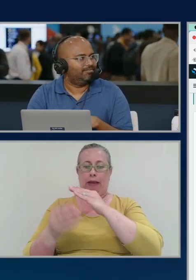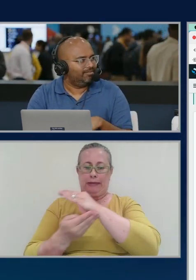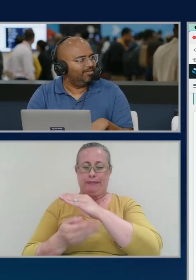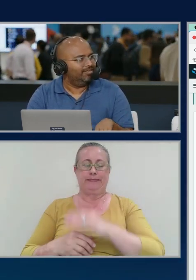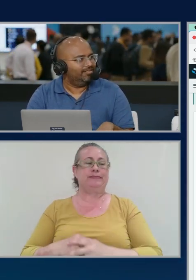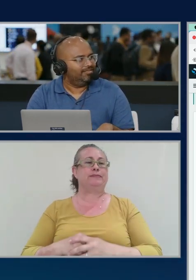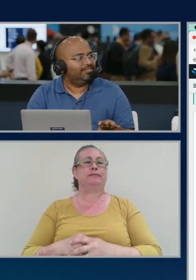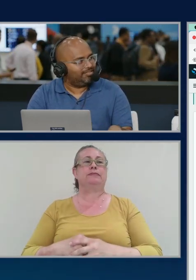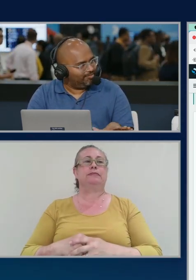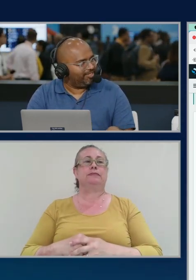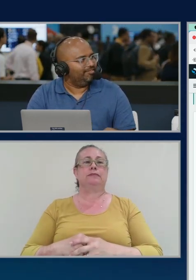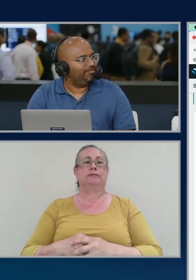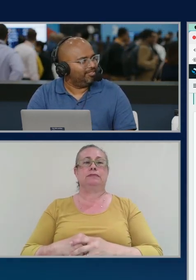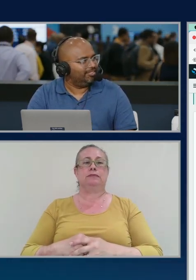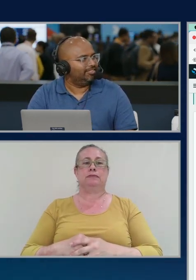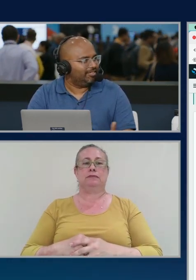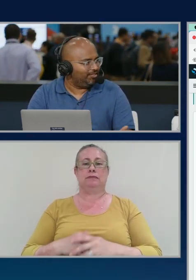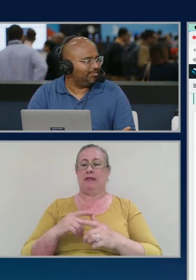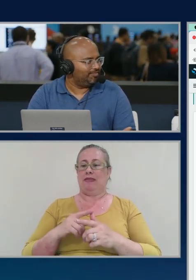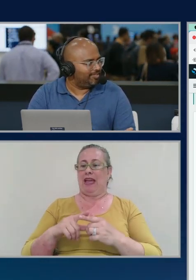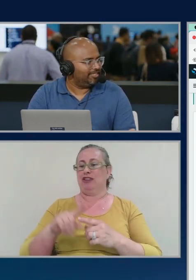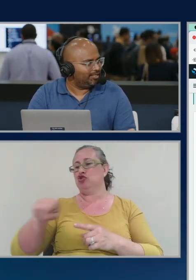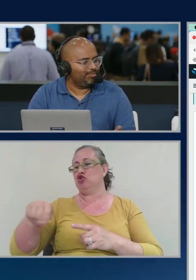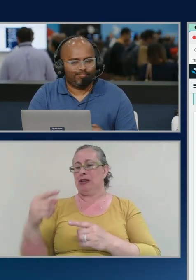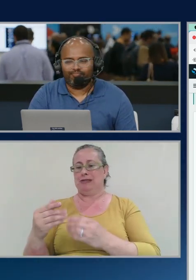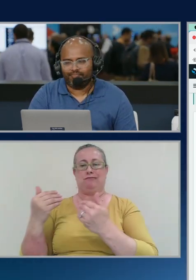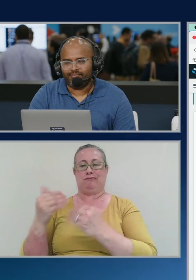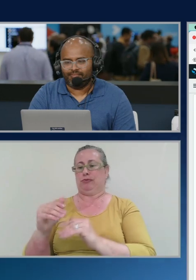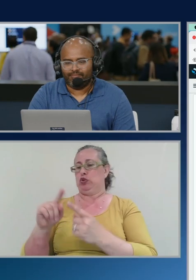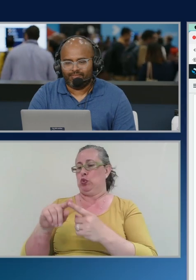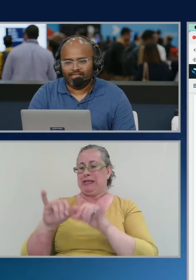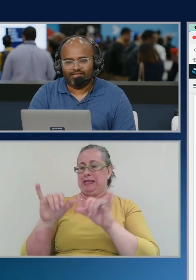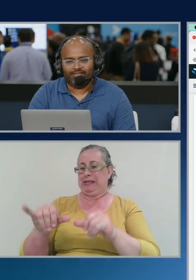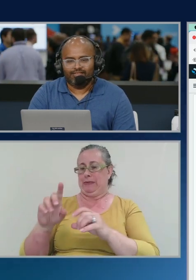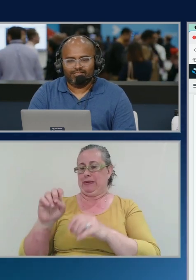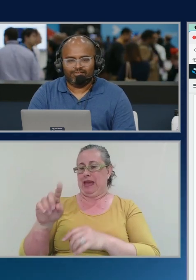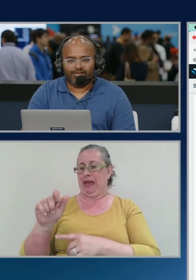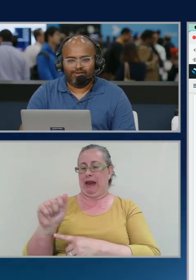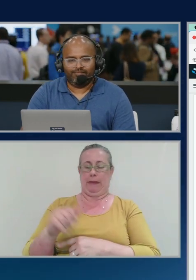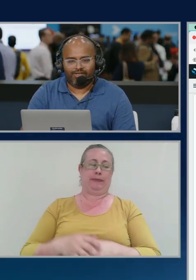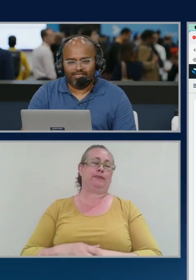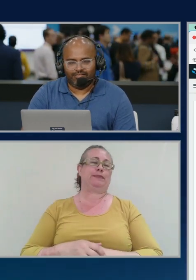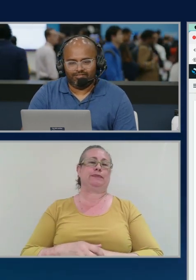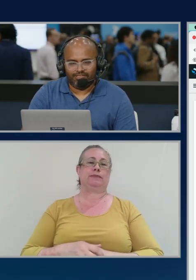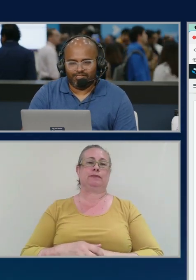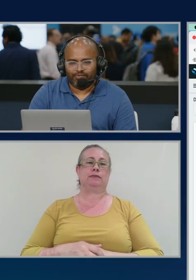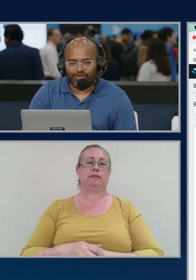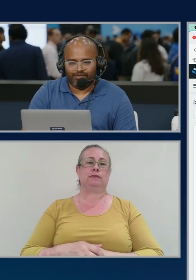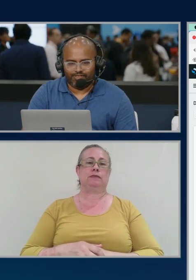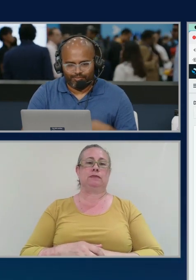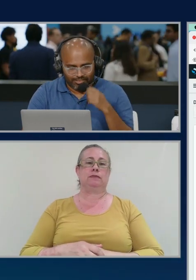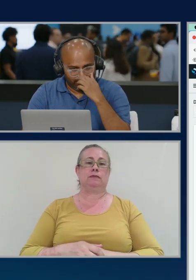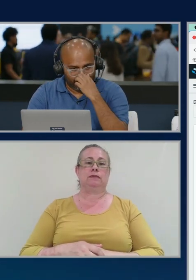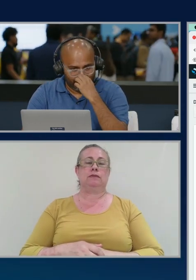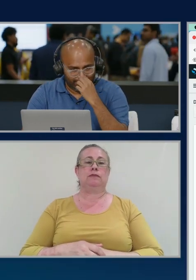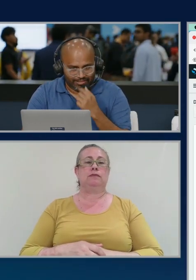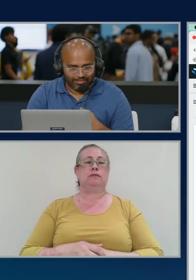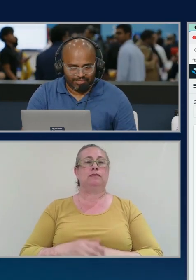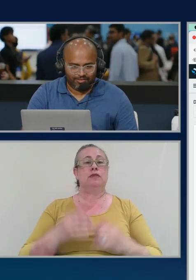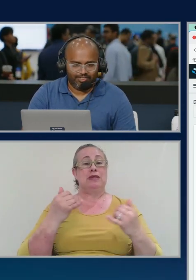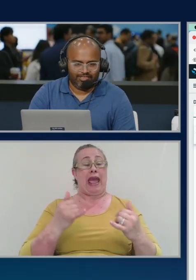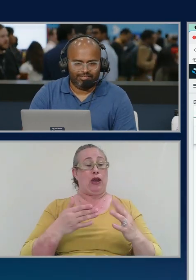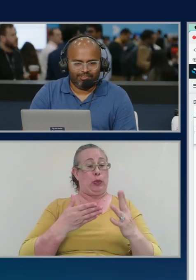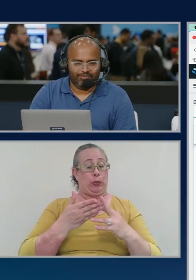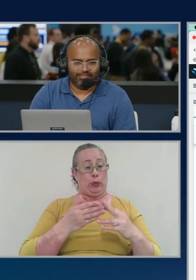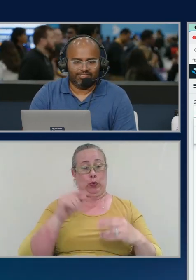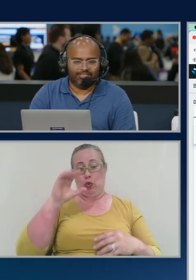just system data, if you will. Yeah. This is not useful data. Absolutely. Yeah. So now I've gone to the query workbench, and I can see